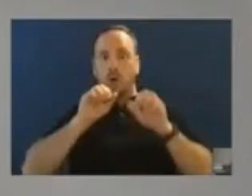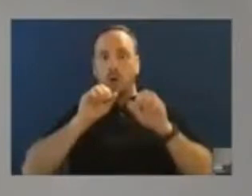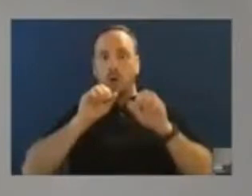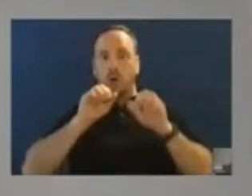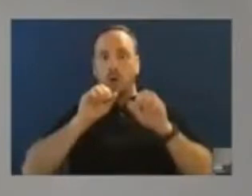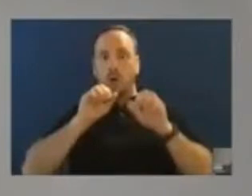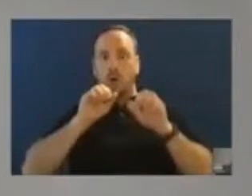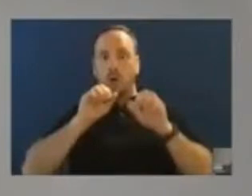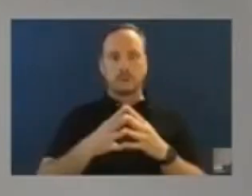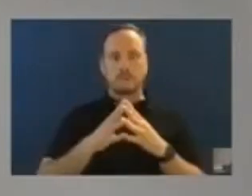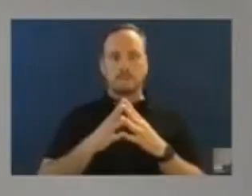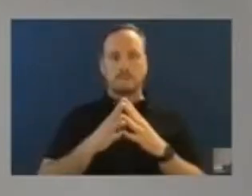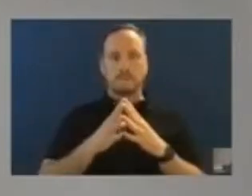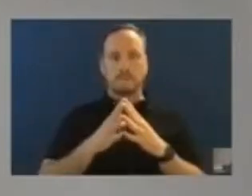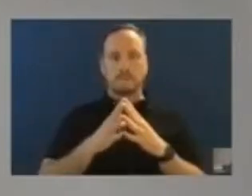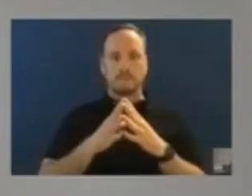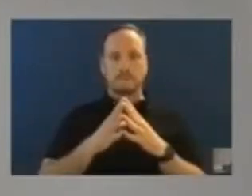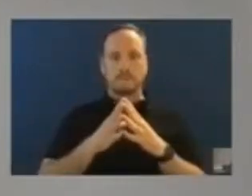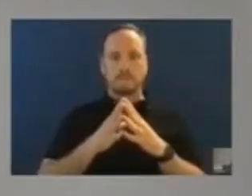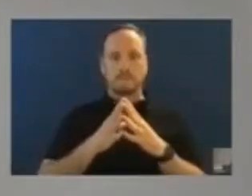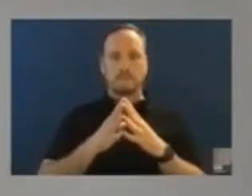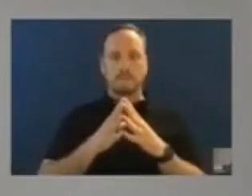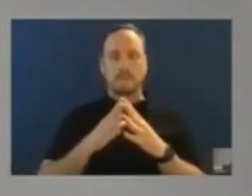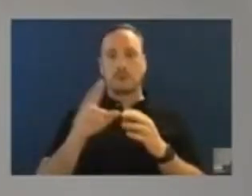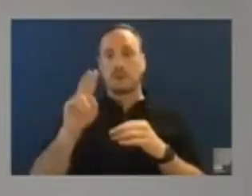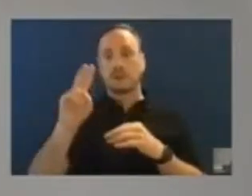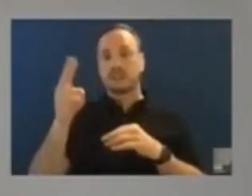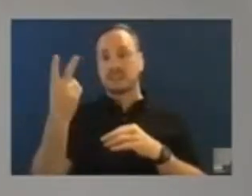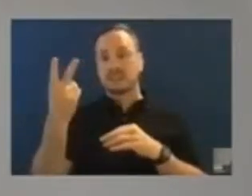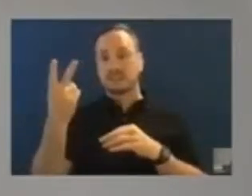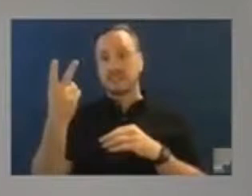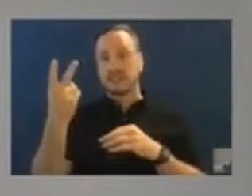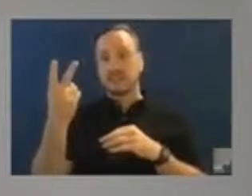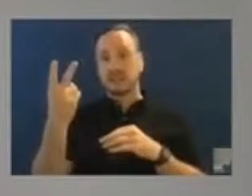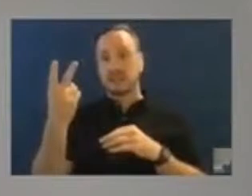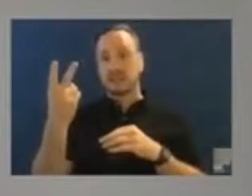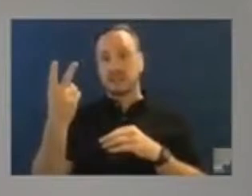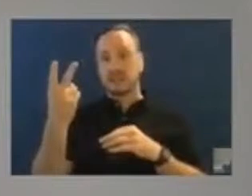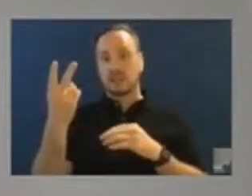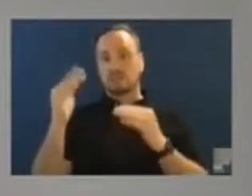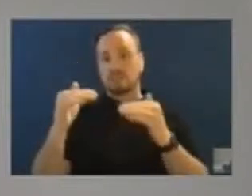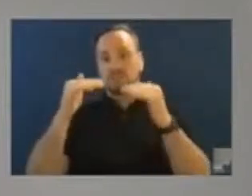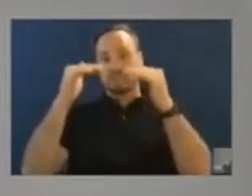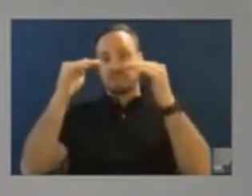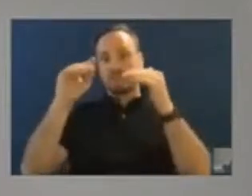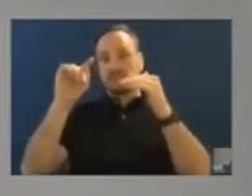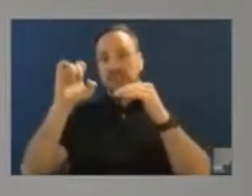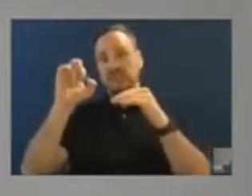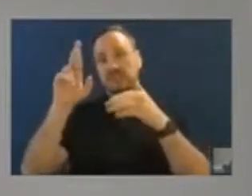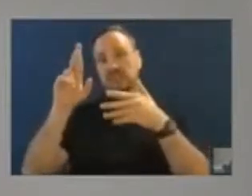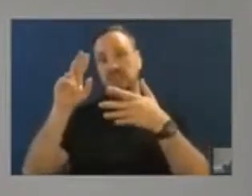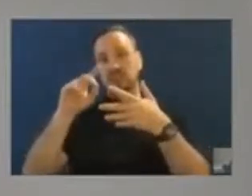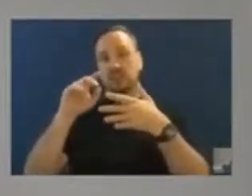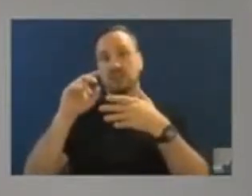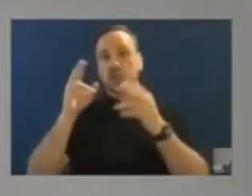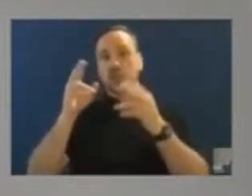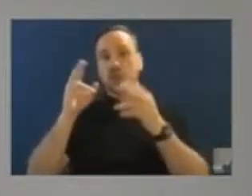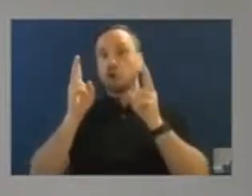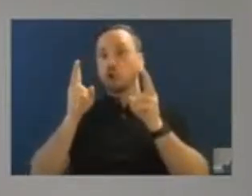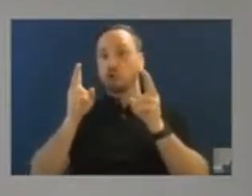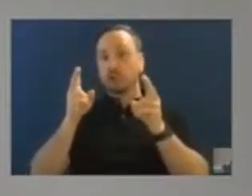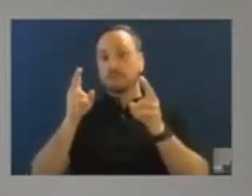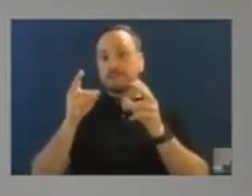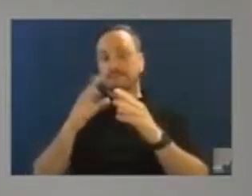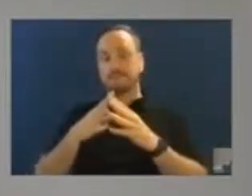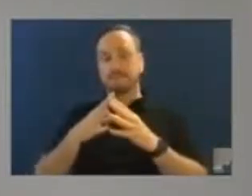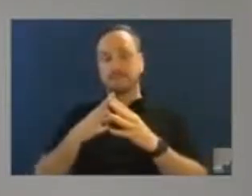else. The second layer, or the second tier, are urgents. Those will we respond to in, I think it's a day or